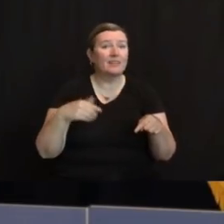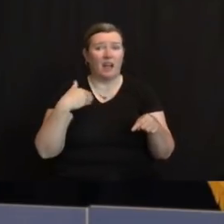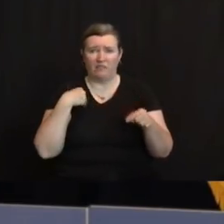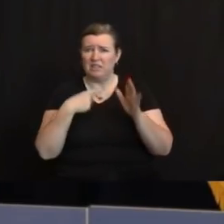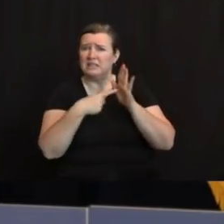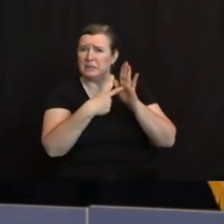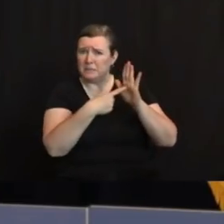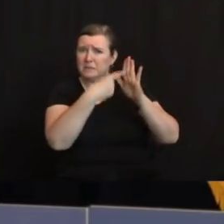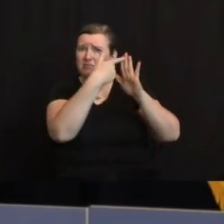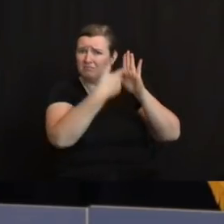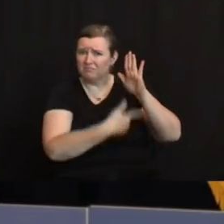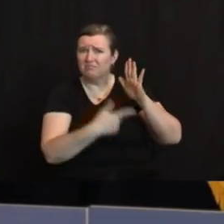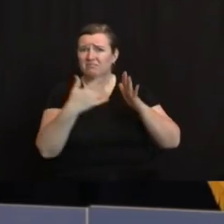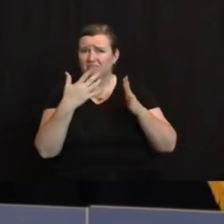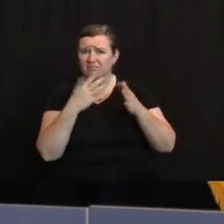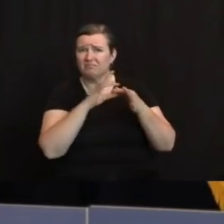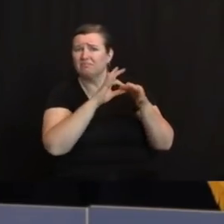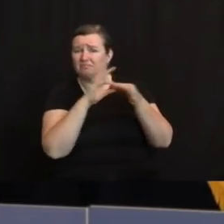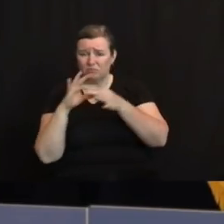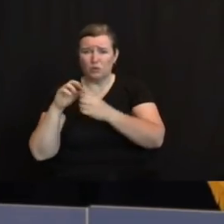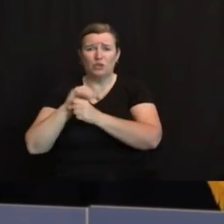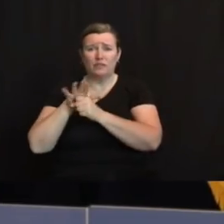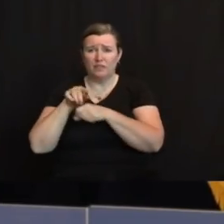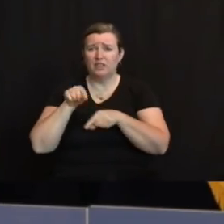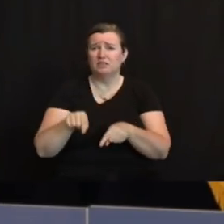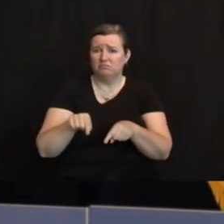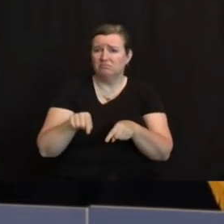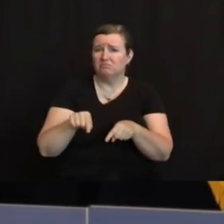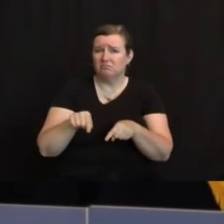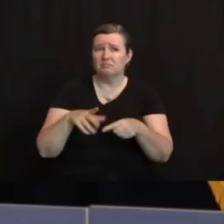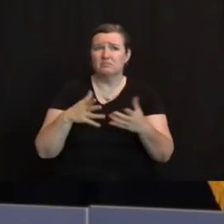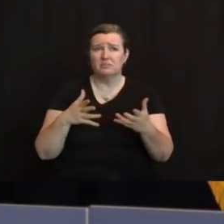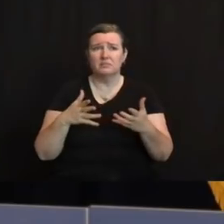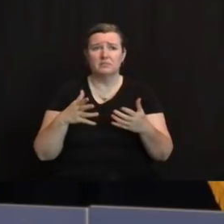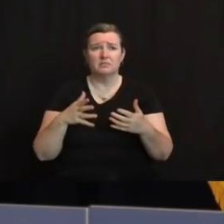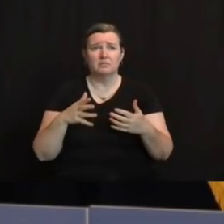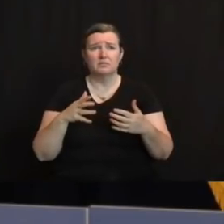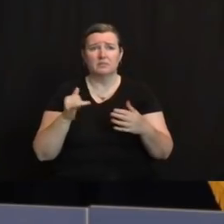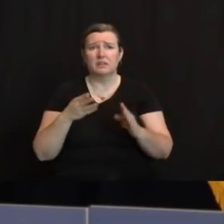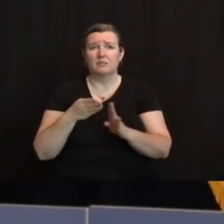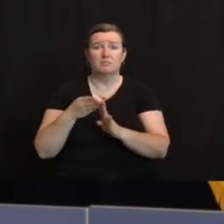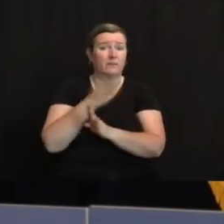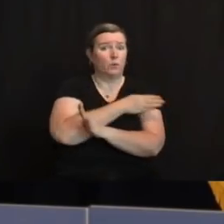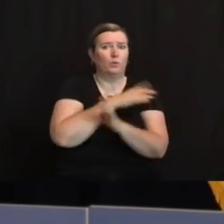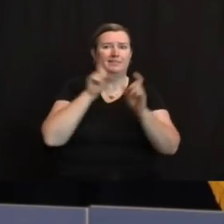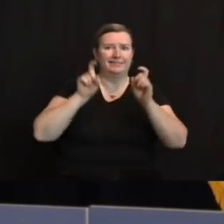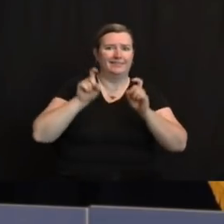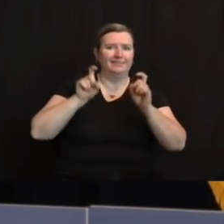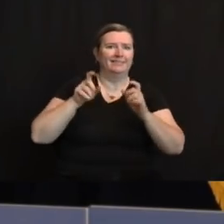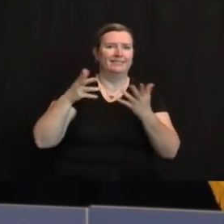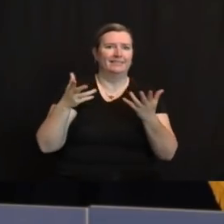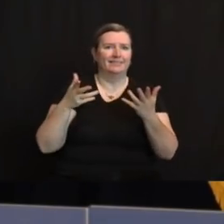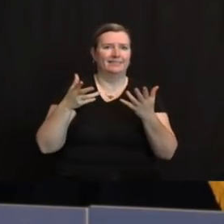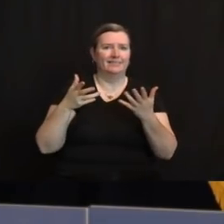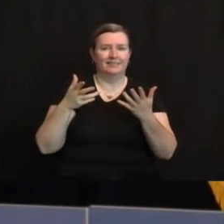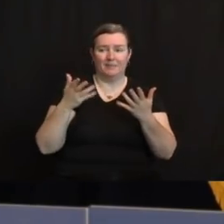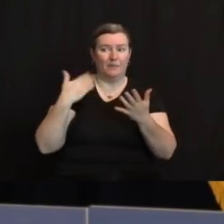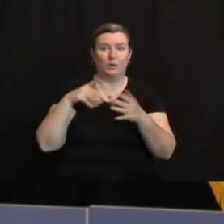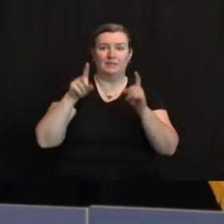got tested. That was particularly common earlier in the outbreak when testing was difficult and it often wasn't possible to test